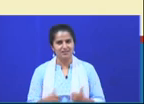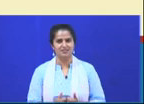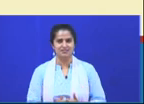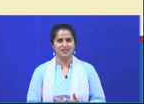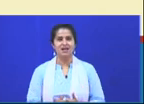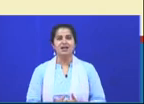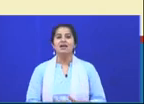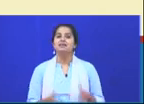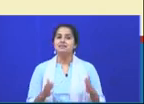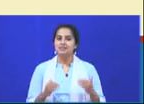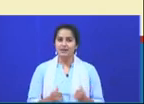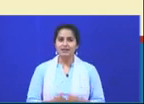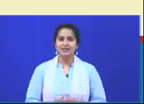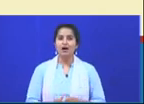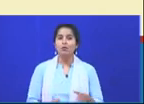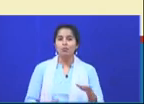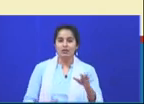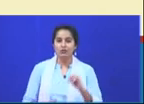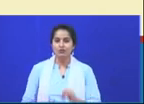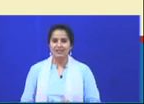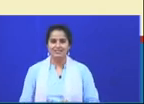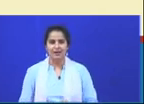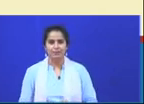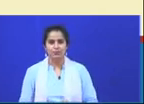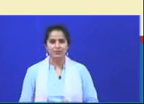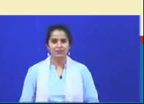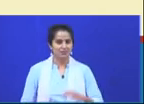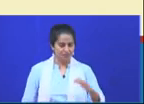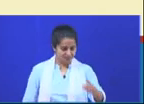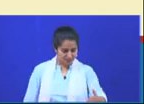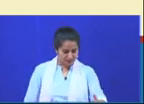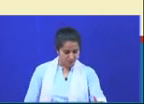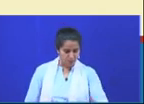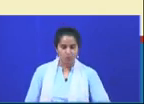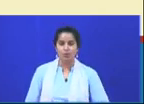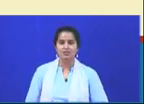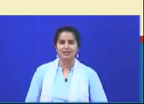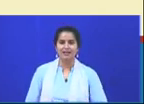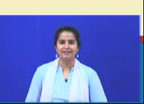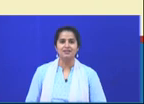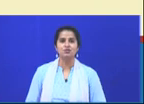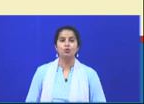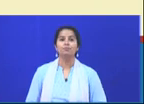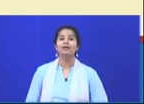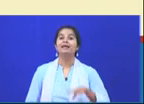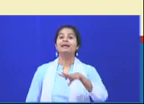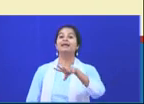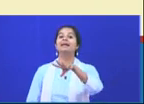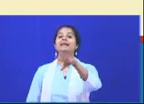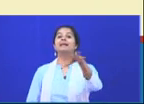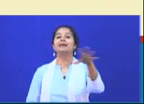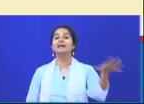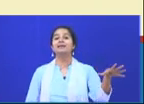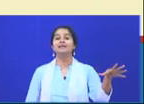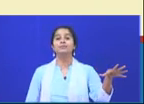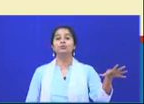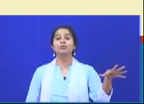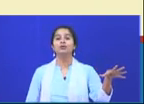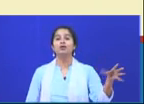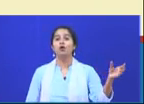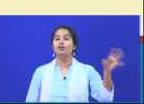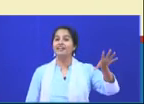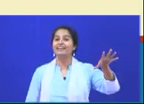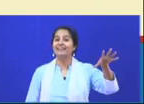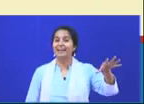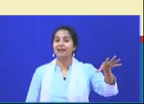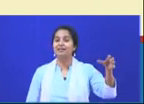the greatest. Similarly, now we'll do this example with the other words that are there. So, kridaka in the